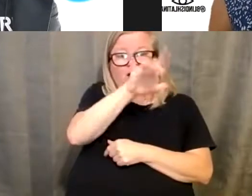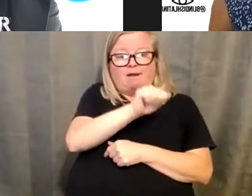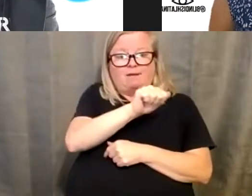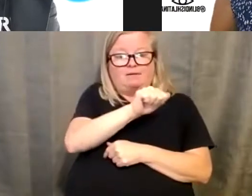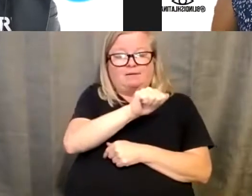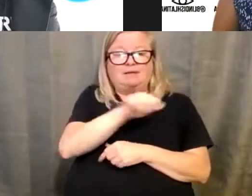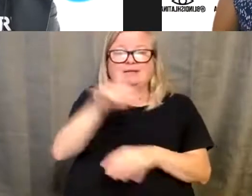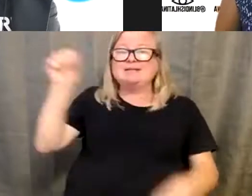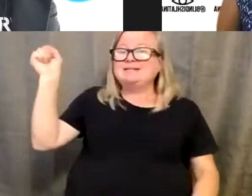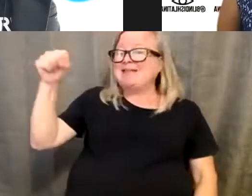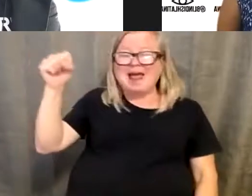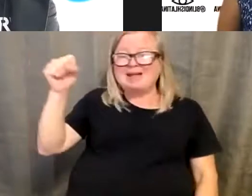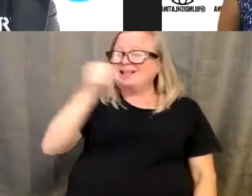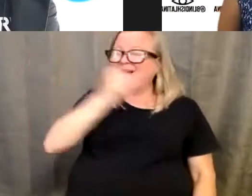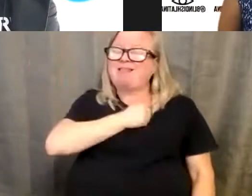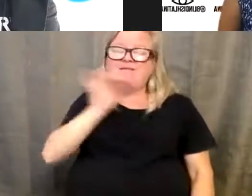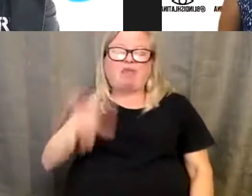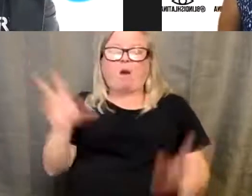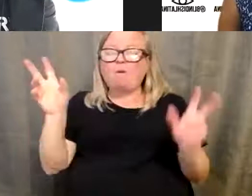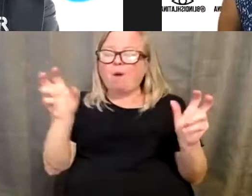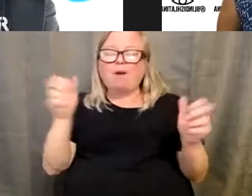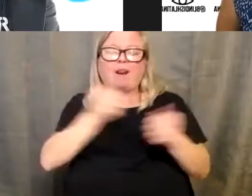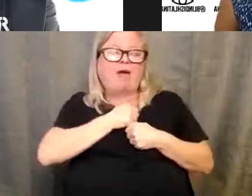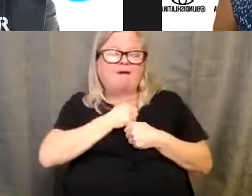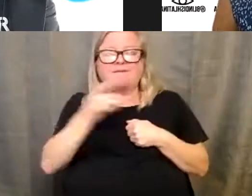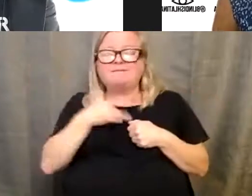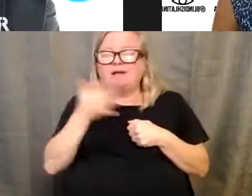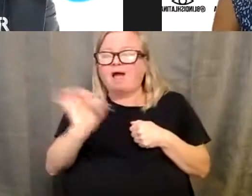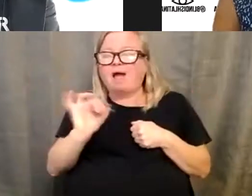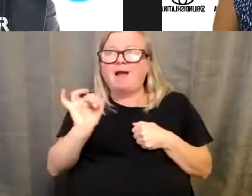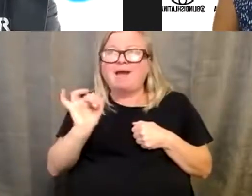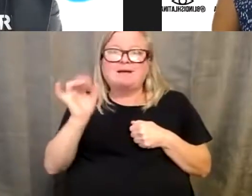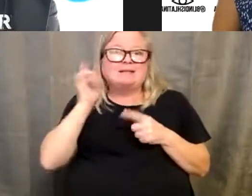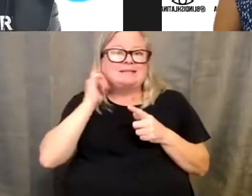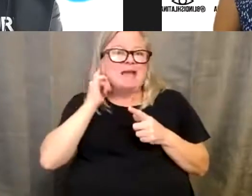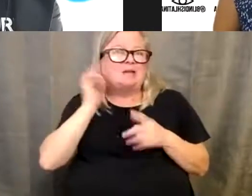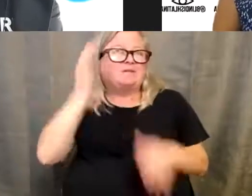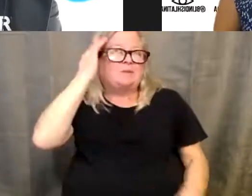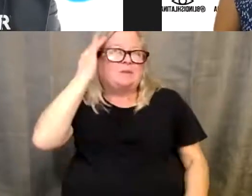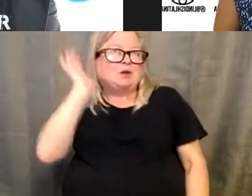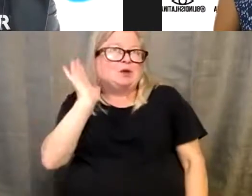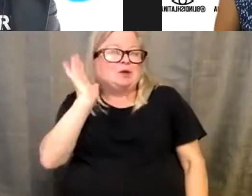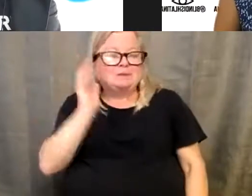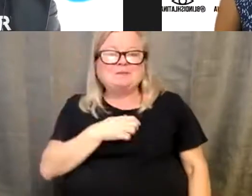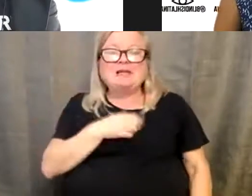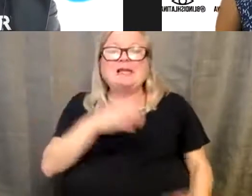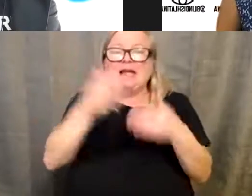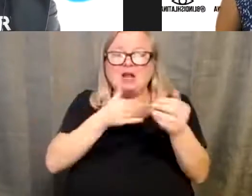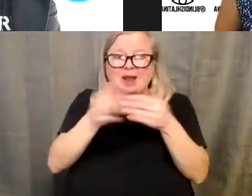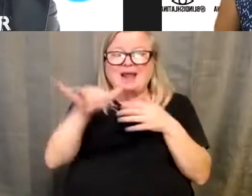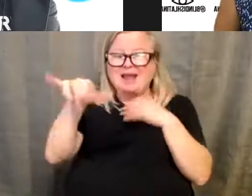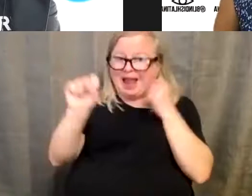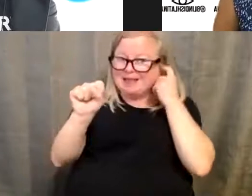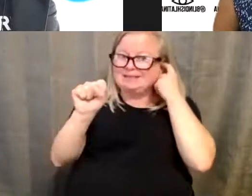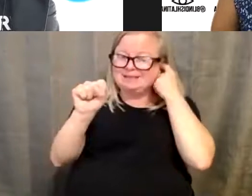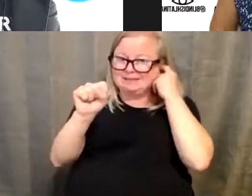Yes, I love that quote. I love that quote. I feel like it sounds really familiar. But anyway, yes, if we don't